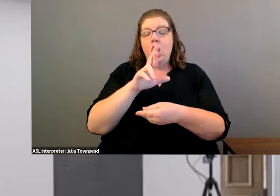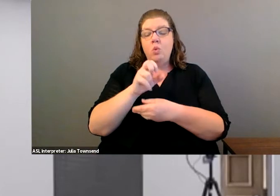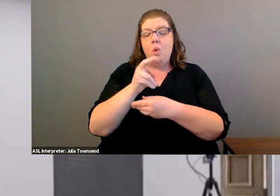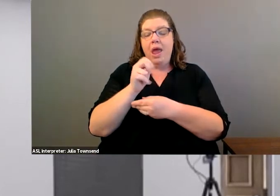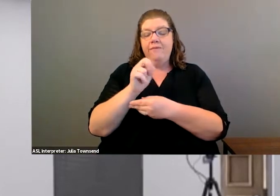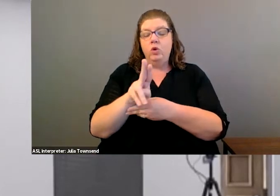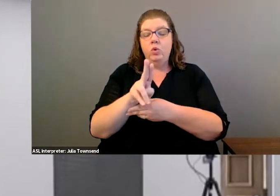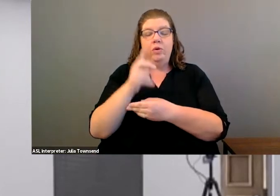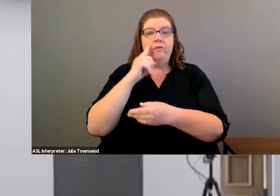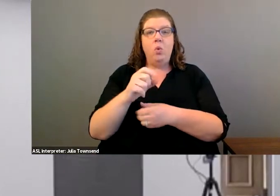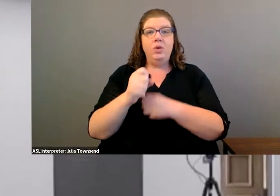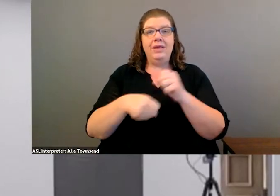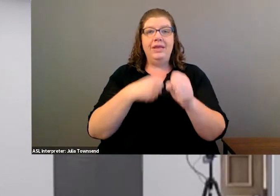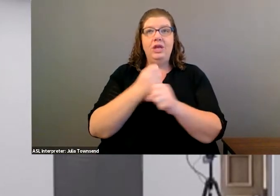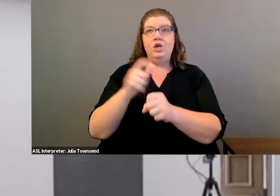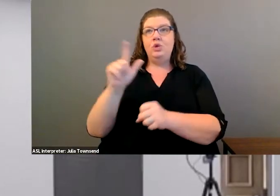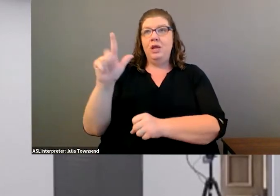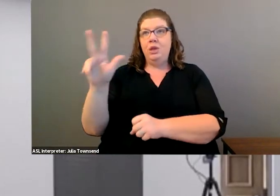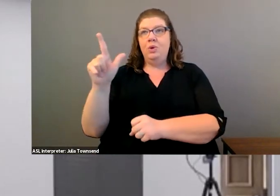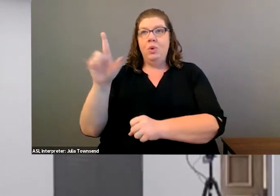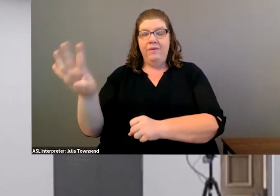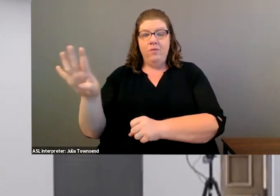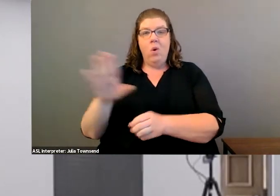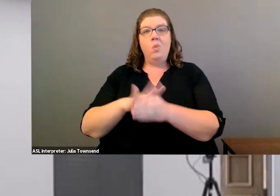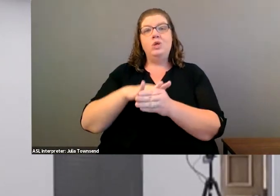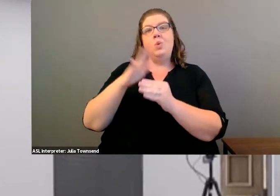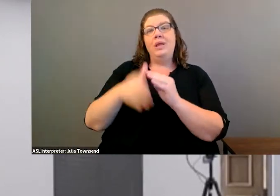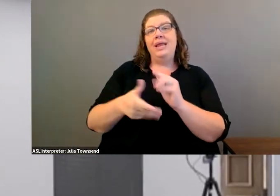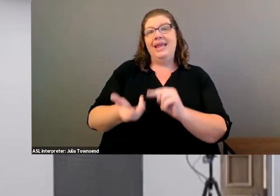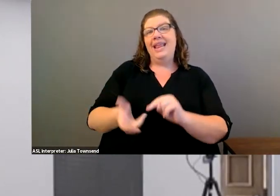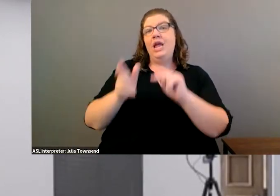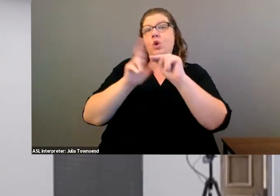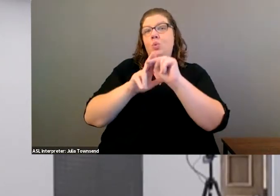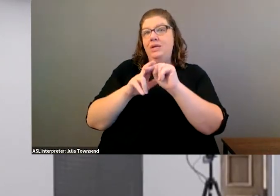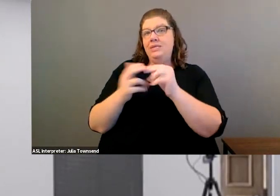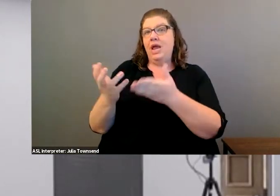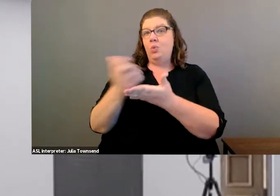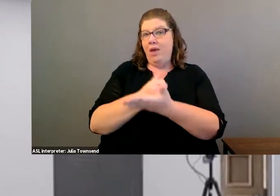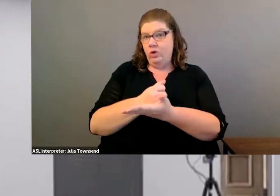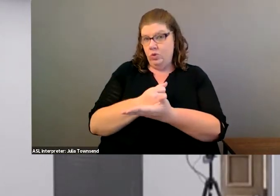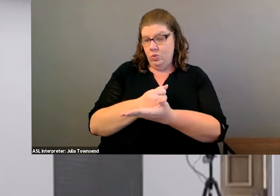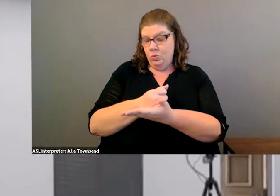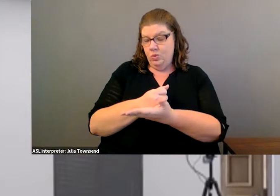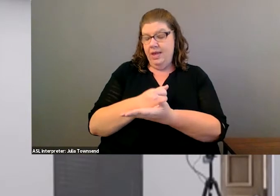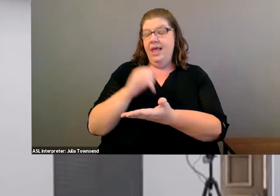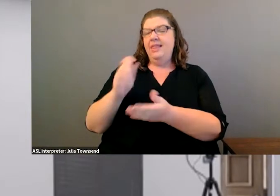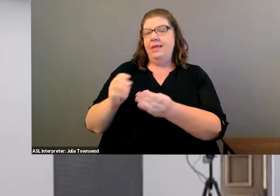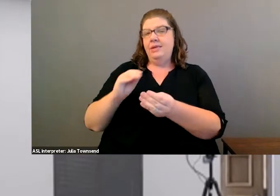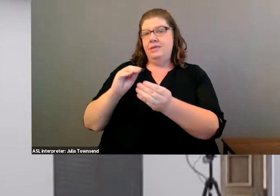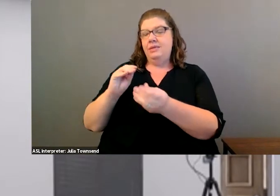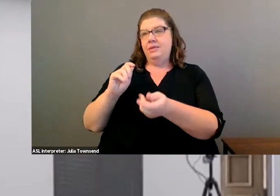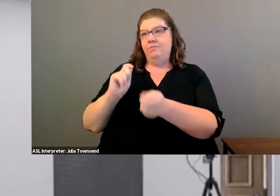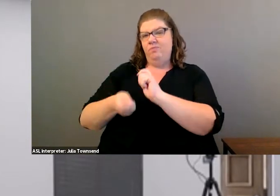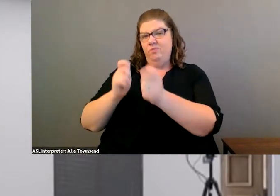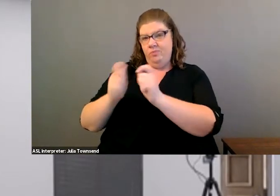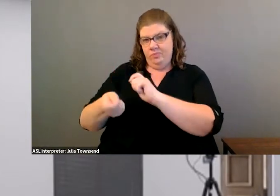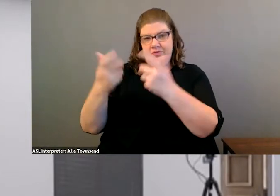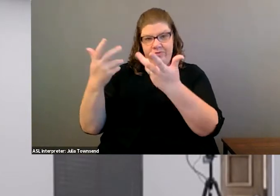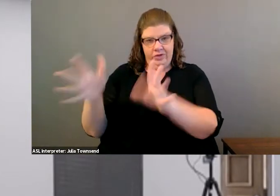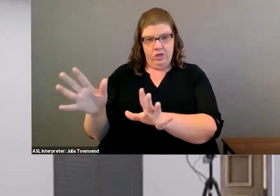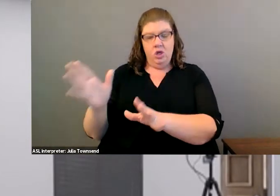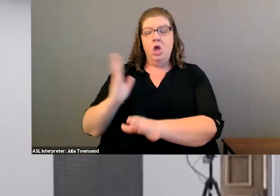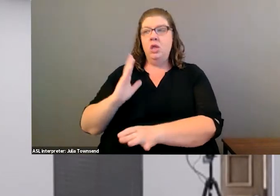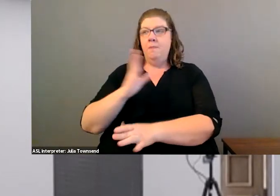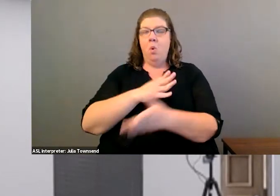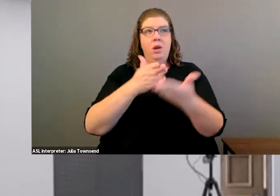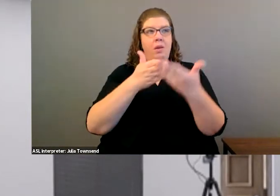year 23-24, which resulted in an increase in revenue. This correction has been made, and both the board and the public